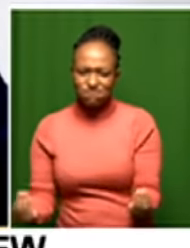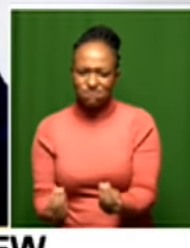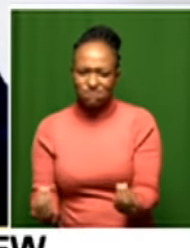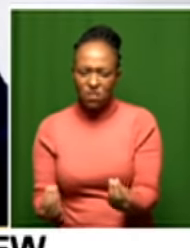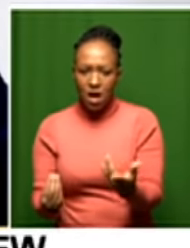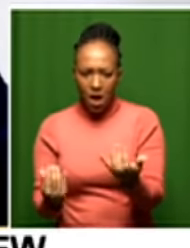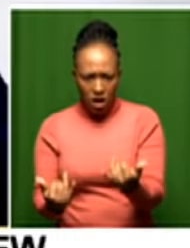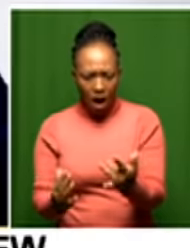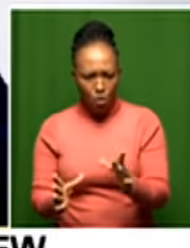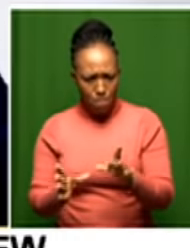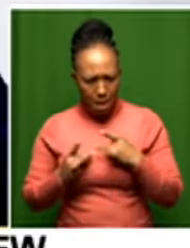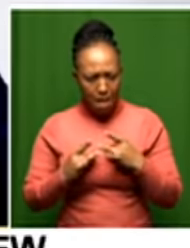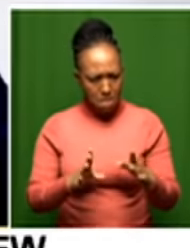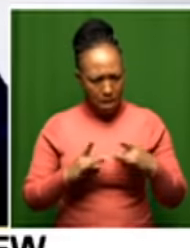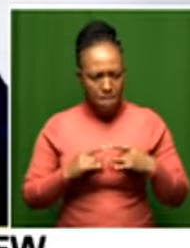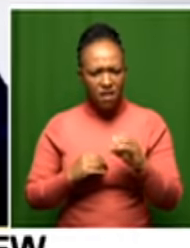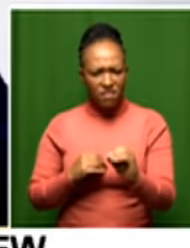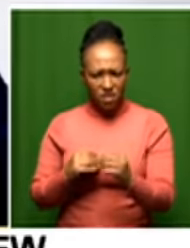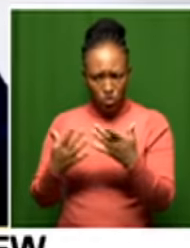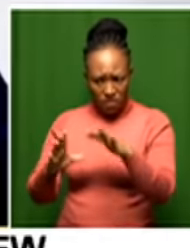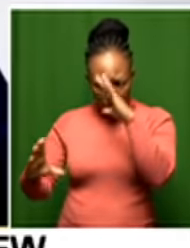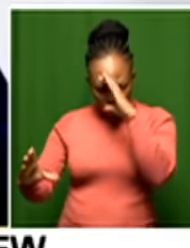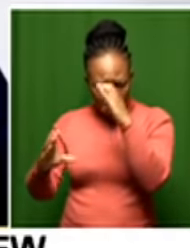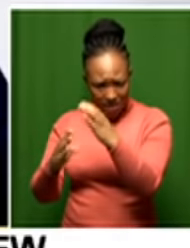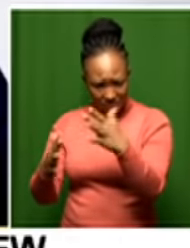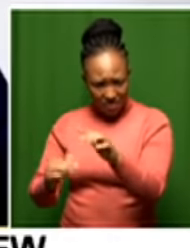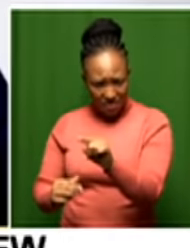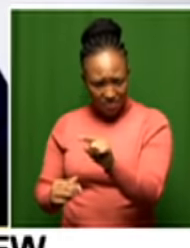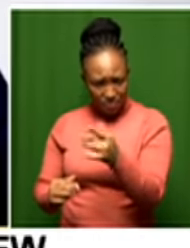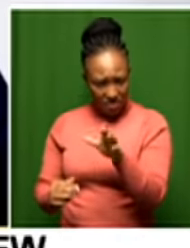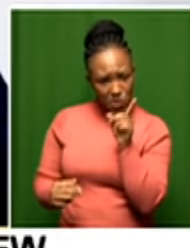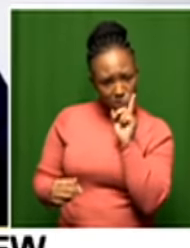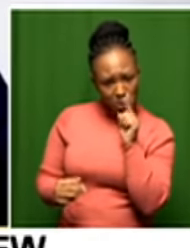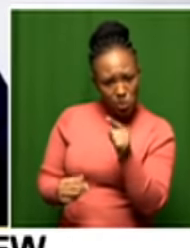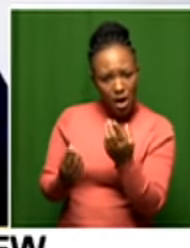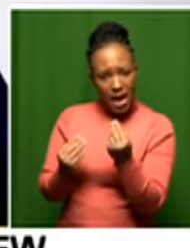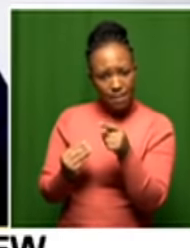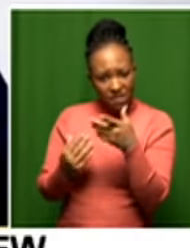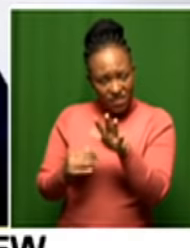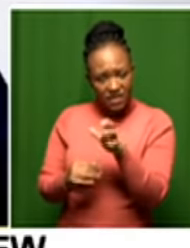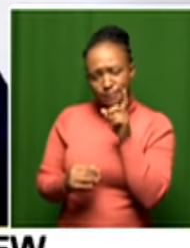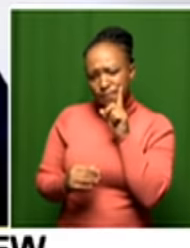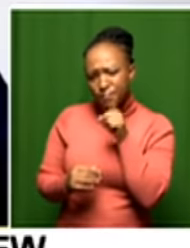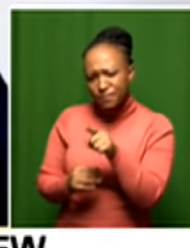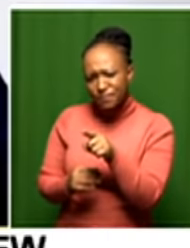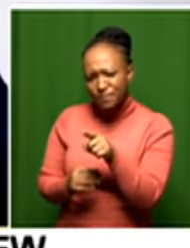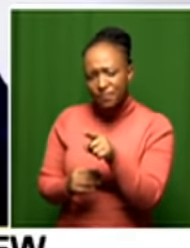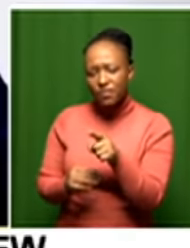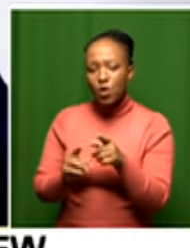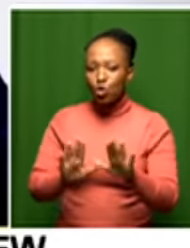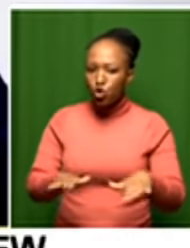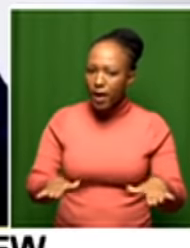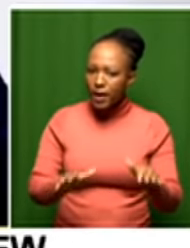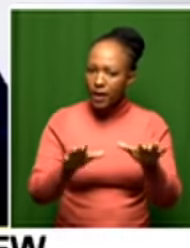it this time round. I'm not sure if you focus much on that and have looked at those kind of numbers that have been coming out. The